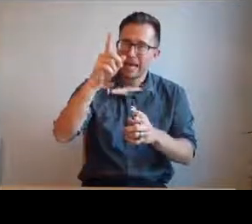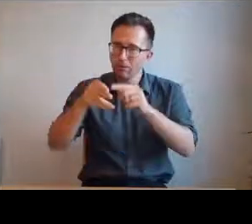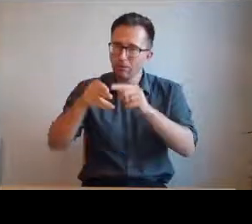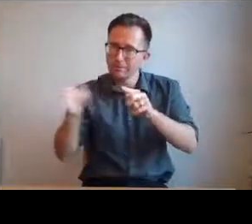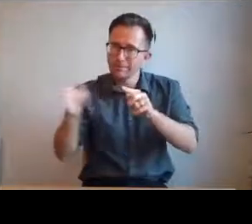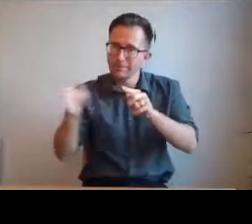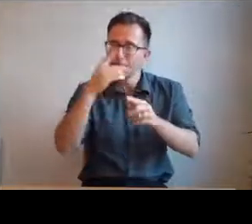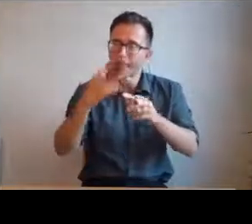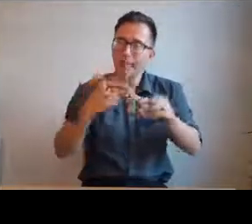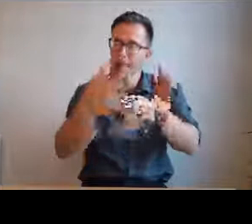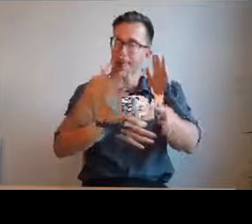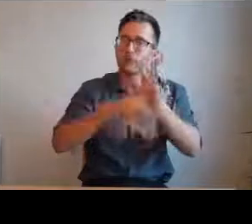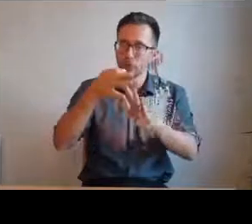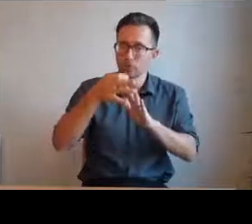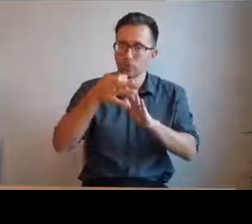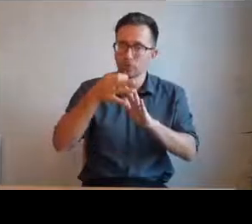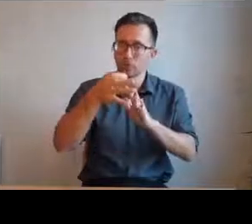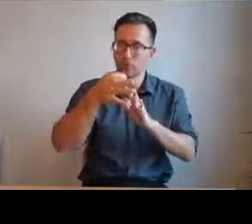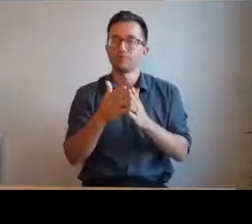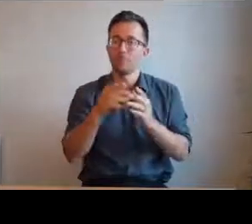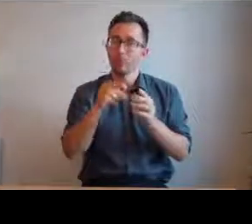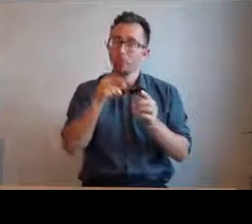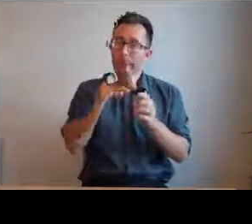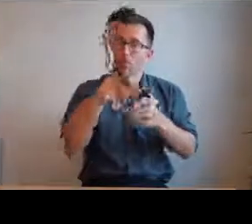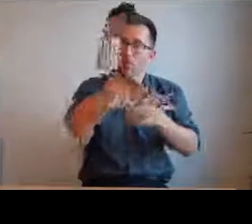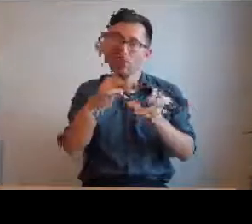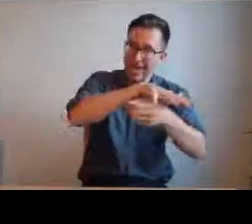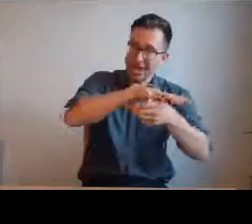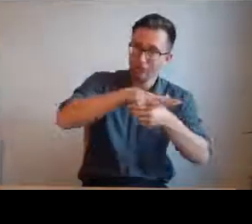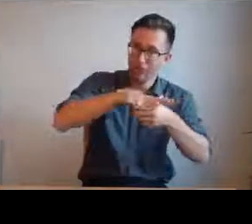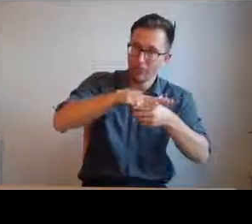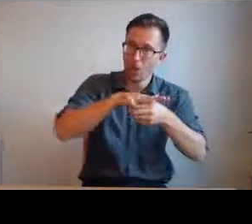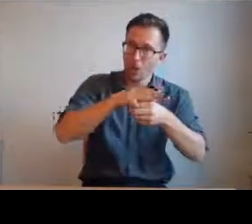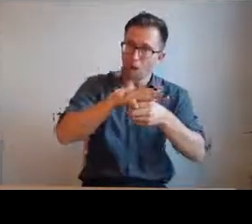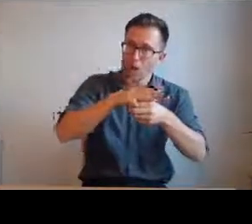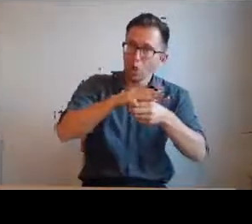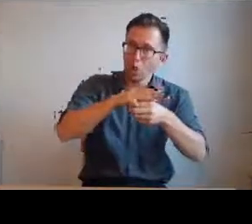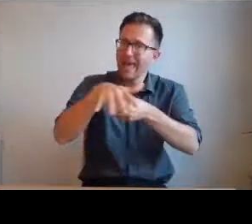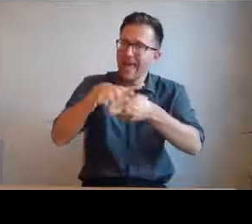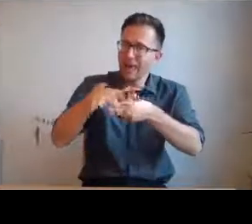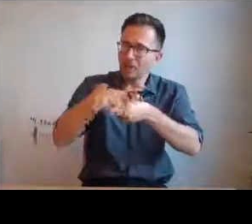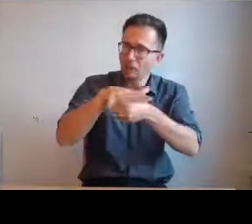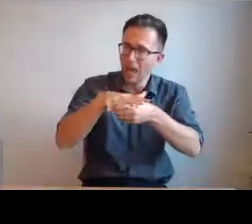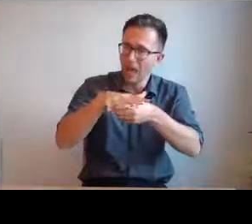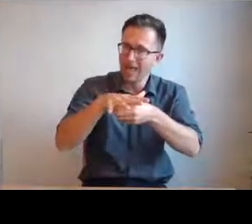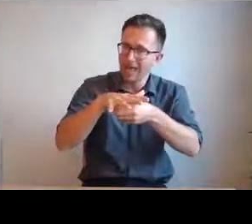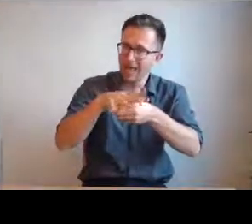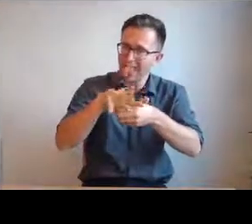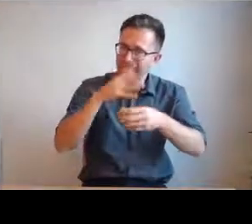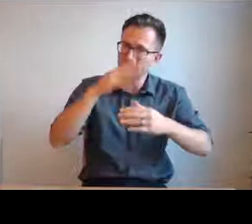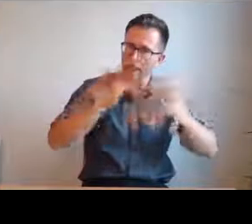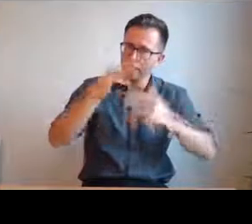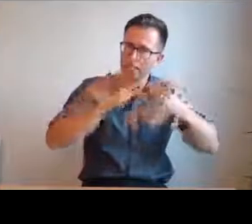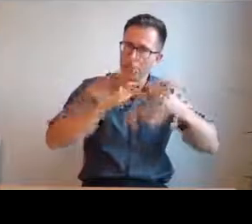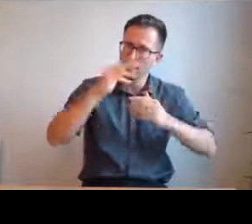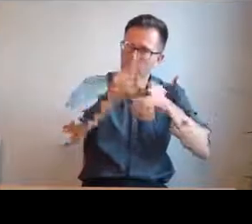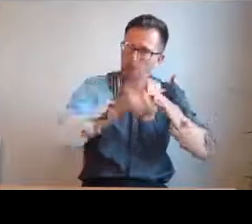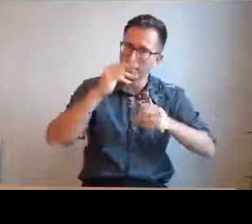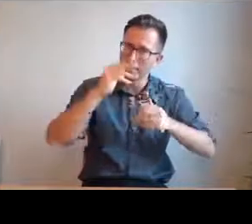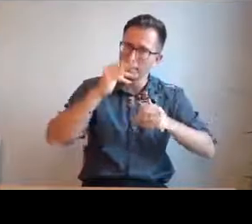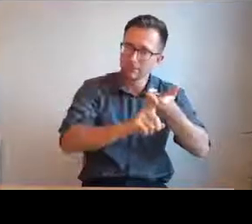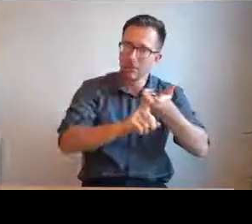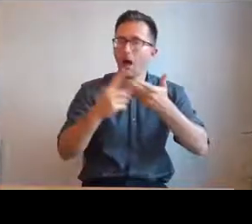Within this revised development boundary, there's now some additional land that would be required permanently, whereas other areas like